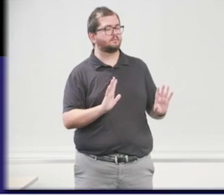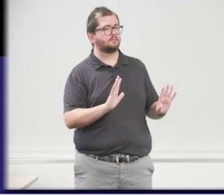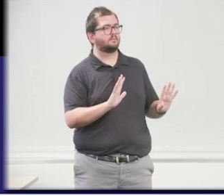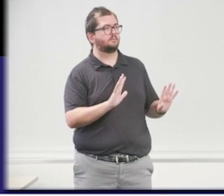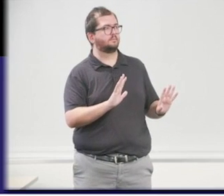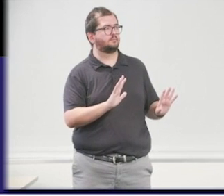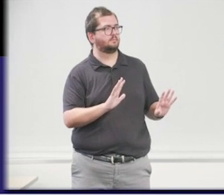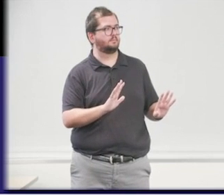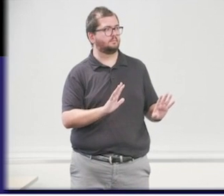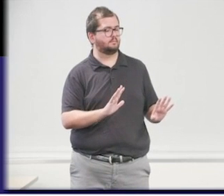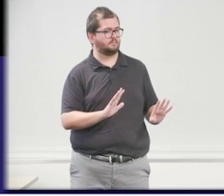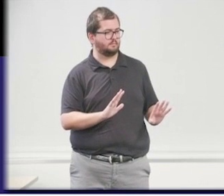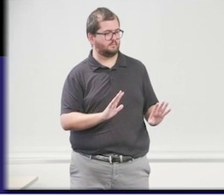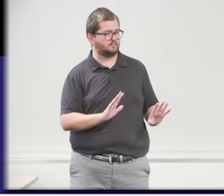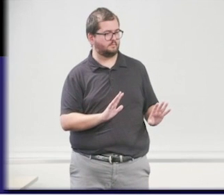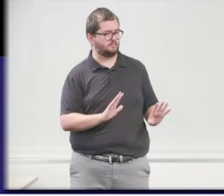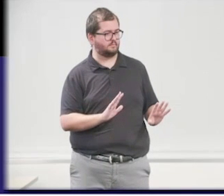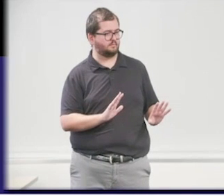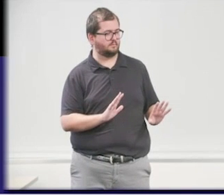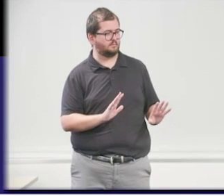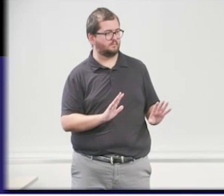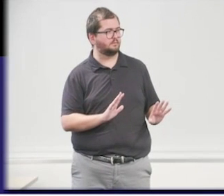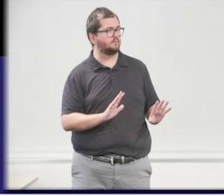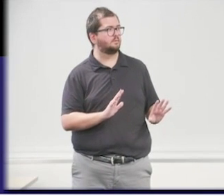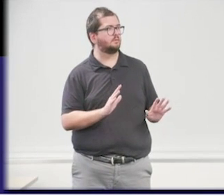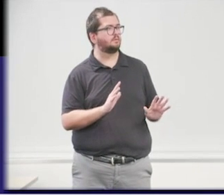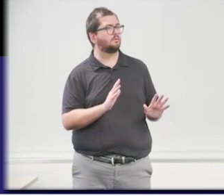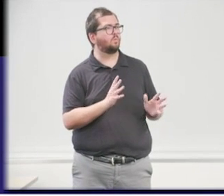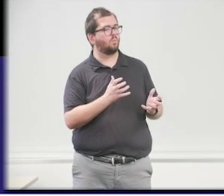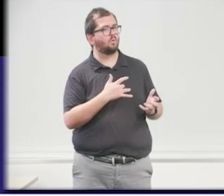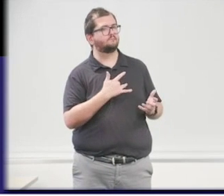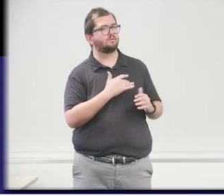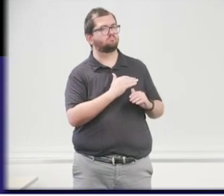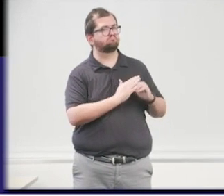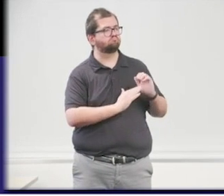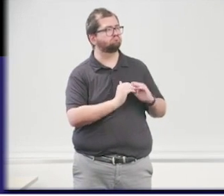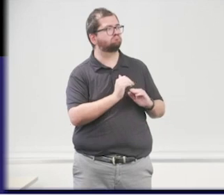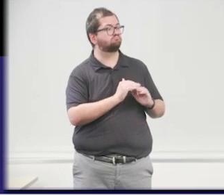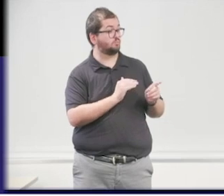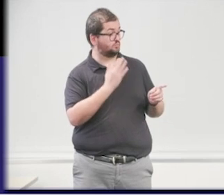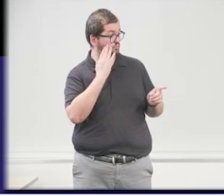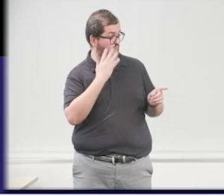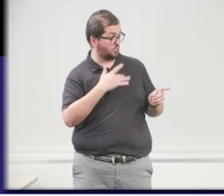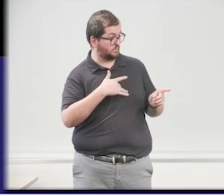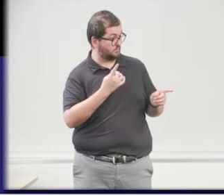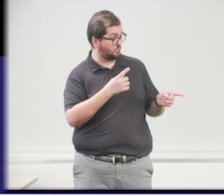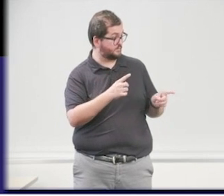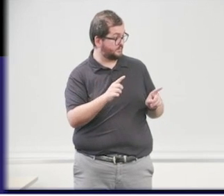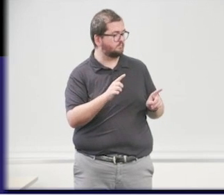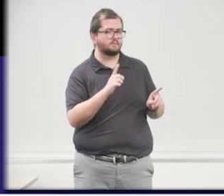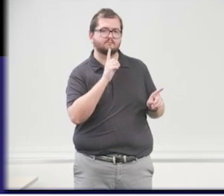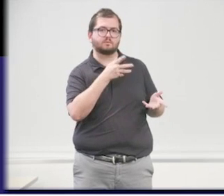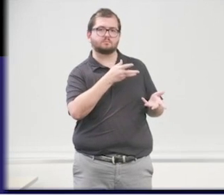point and get you to a comfortable area where you know what's going on.